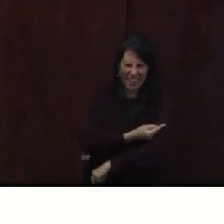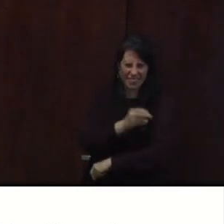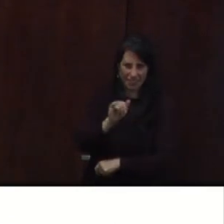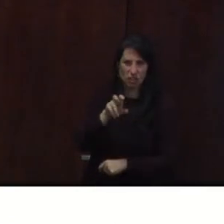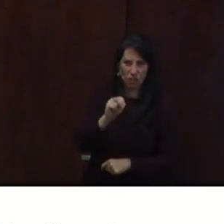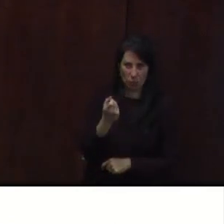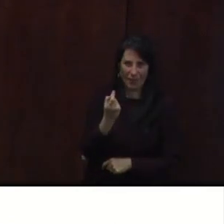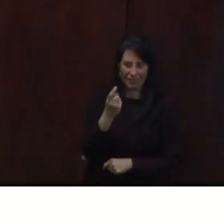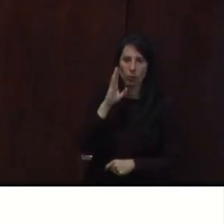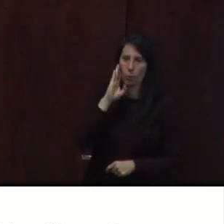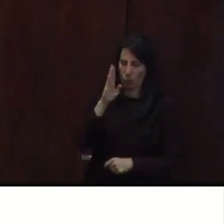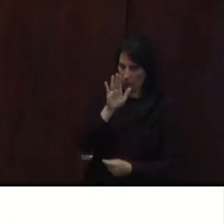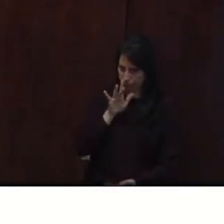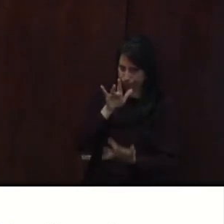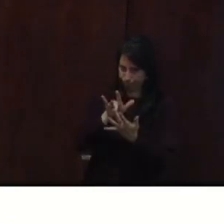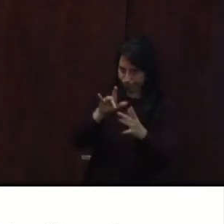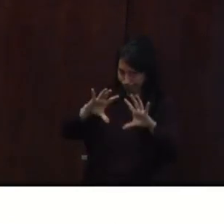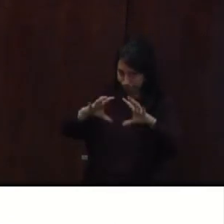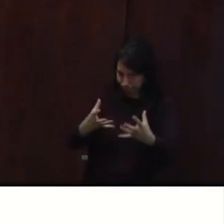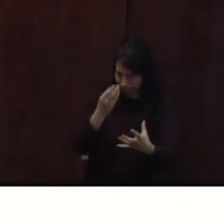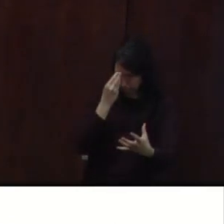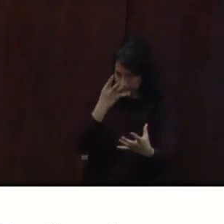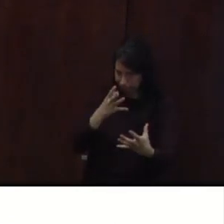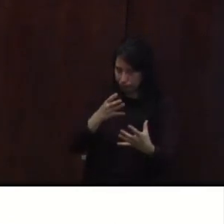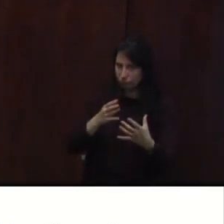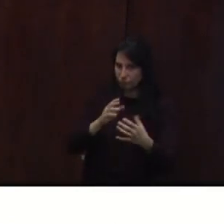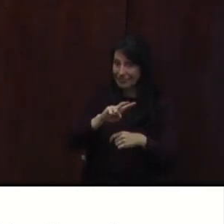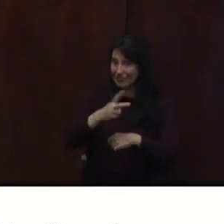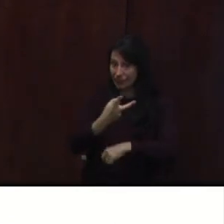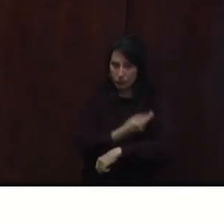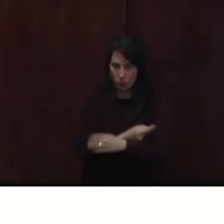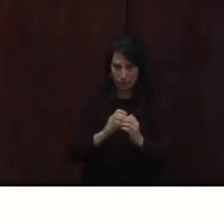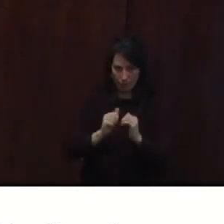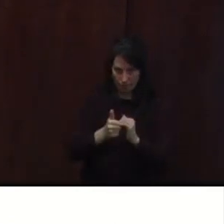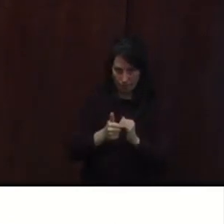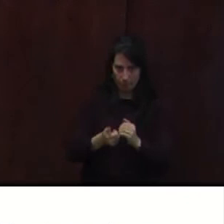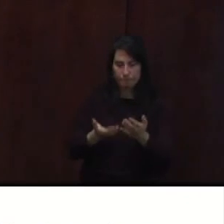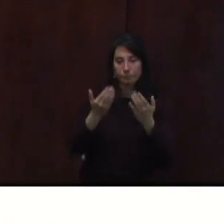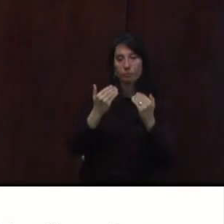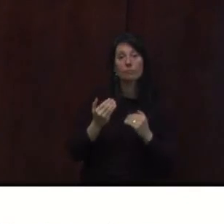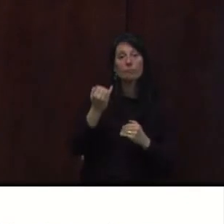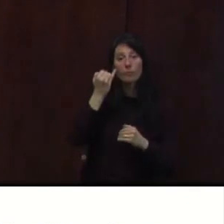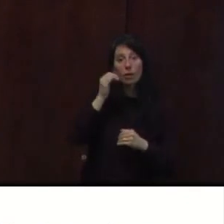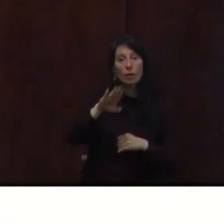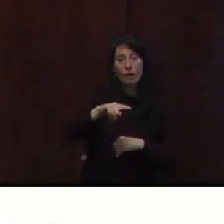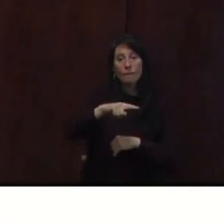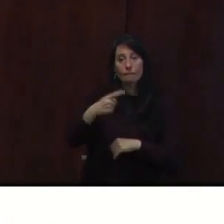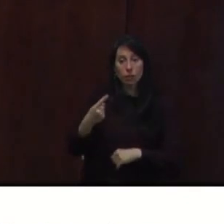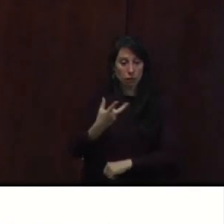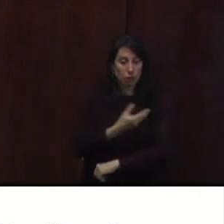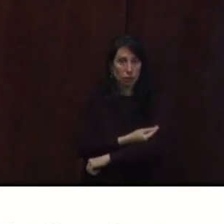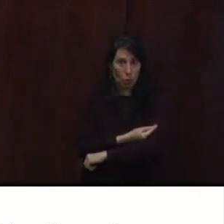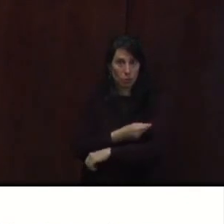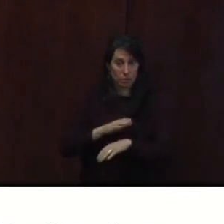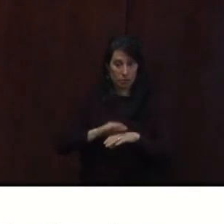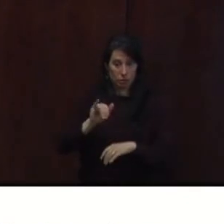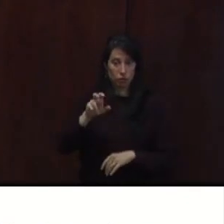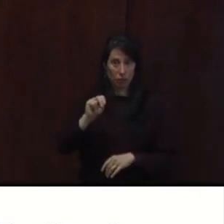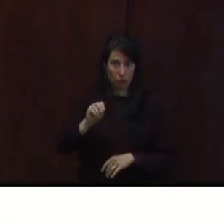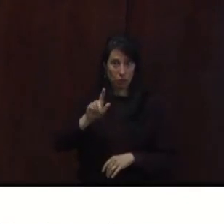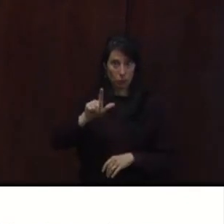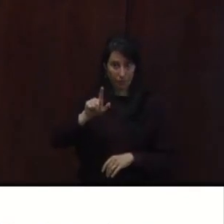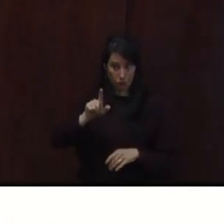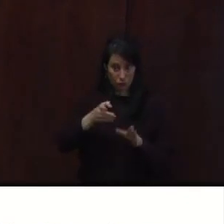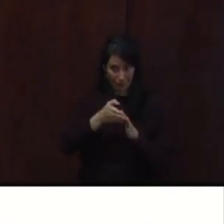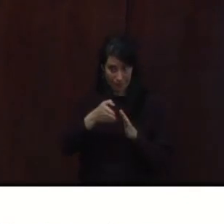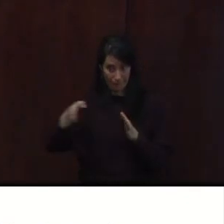their information about how to get their second dose. For those who are receiving their first dose at AB Tech beginning January 21st, they will